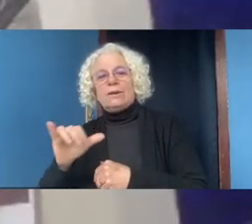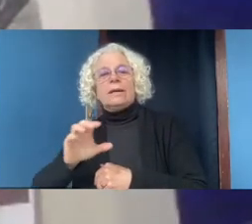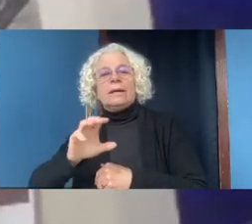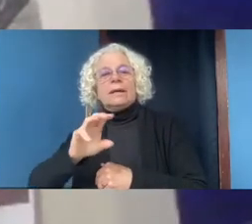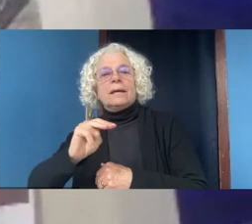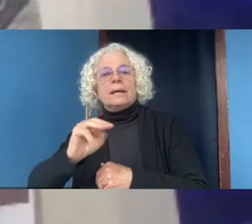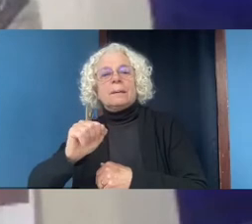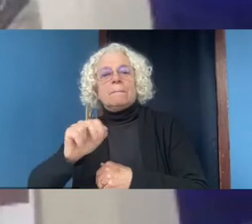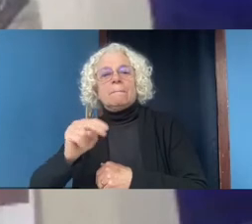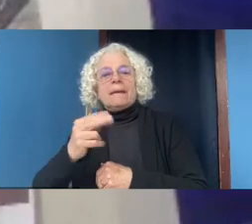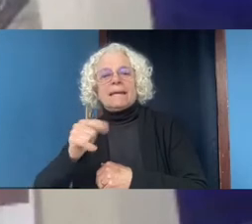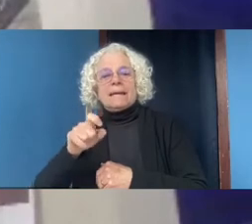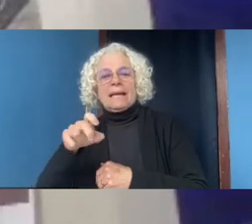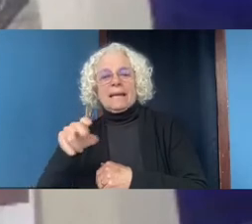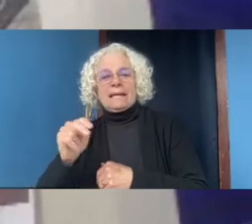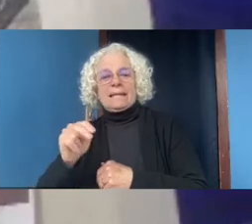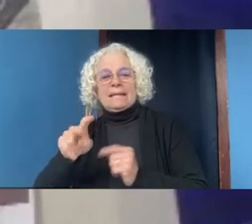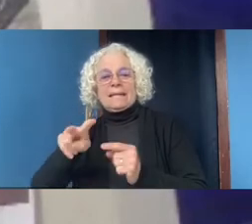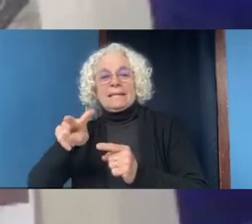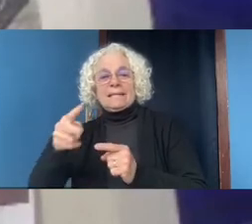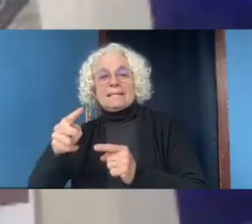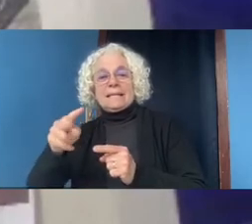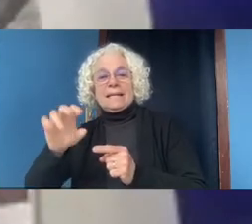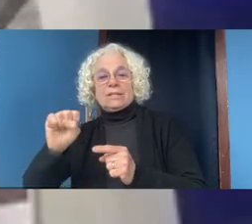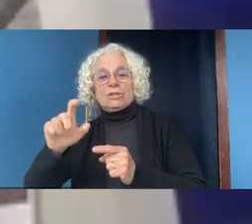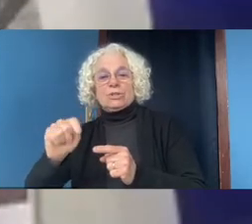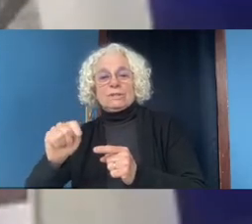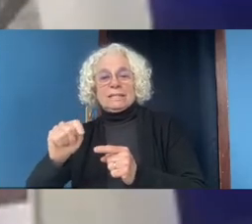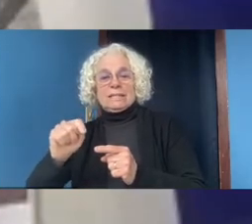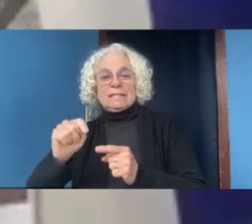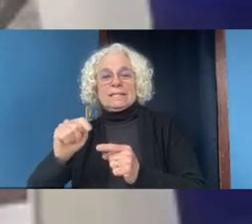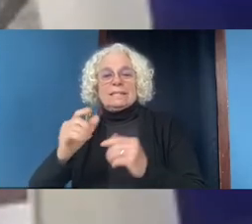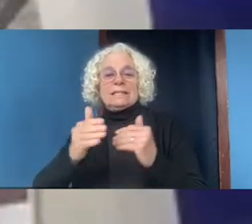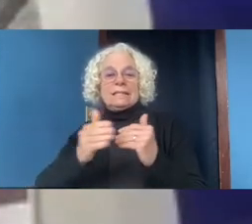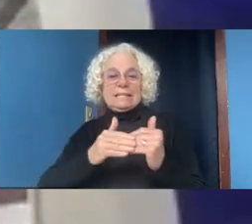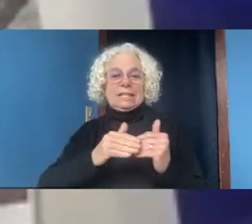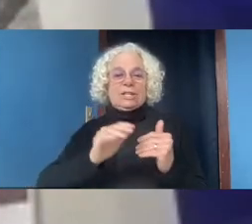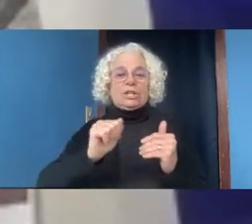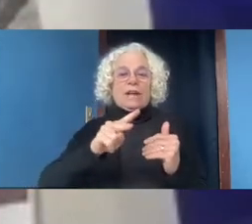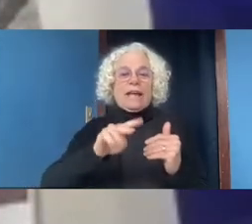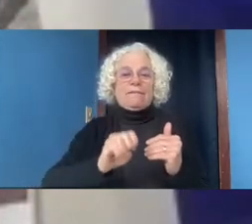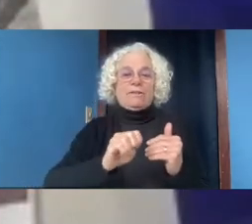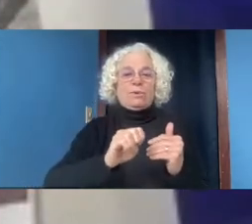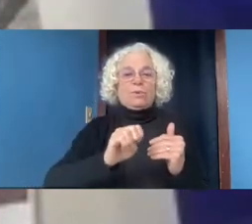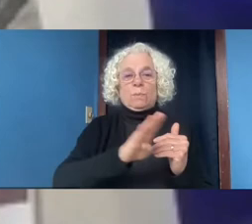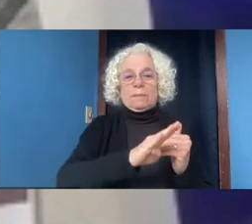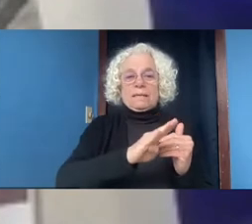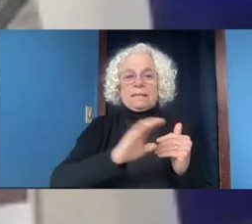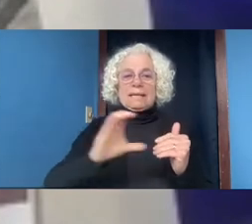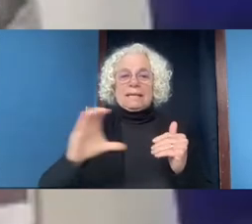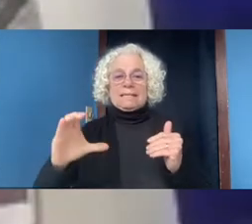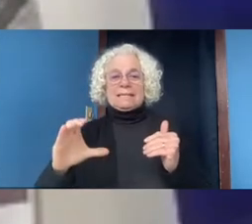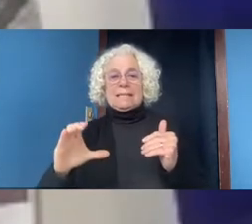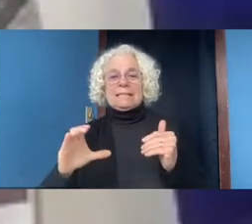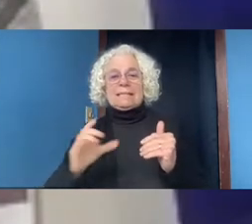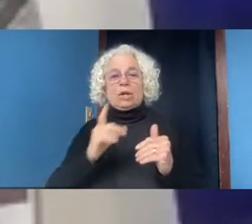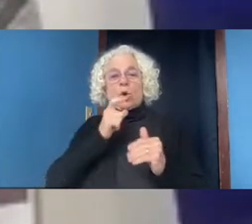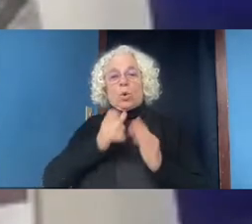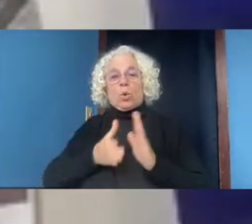B and Avenue C. This is an art gallery run by Cora Jennings